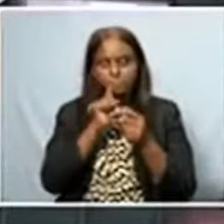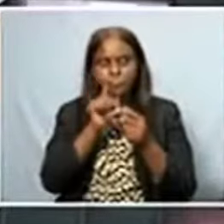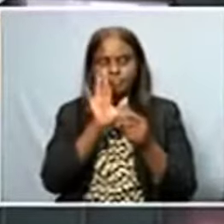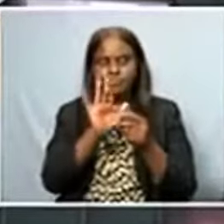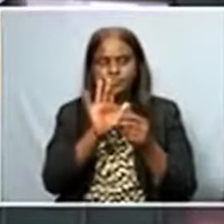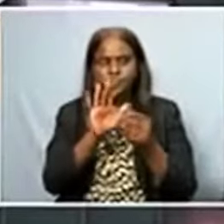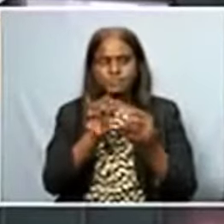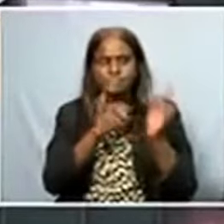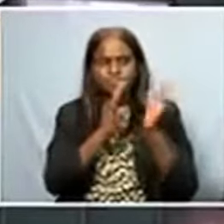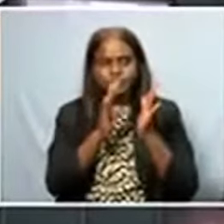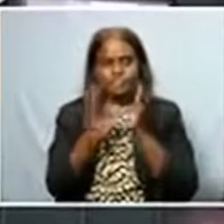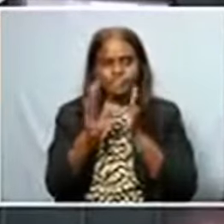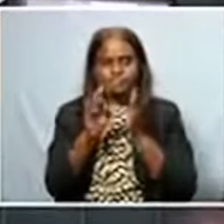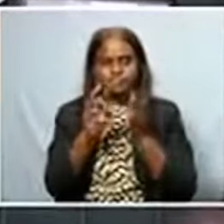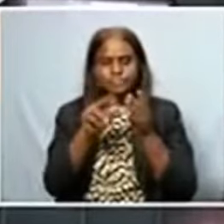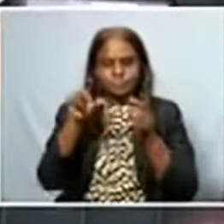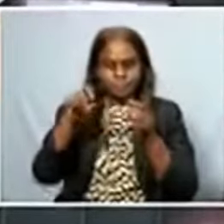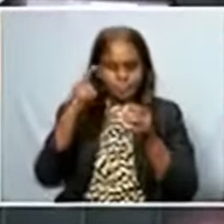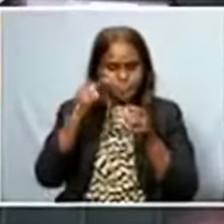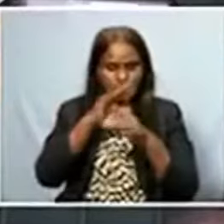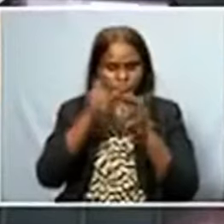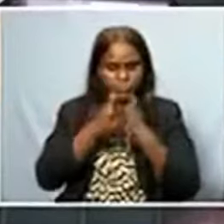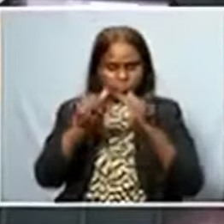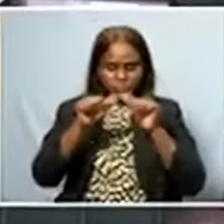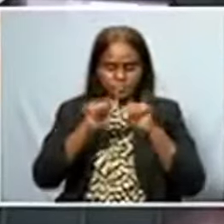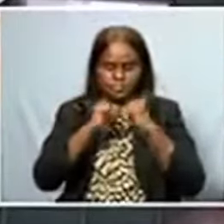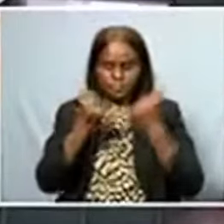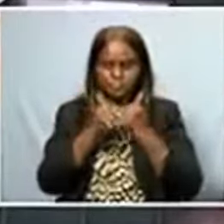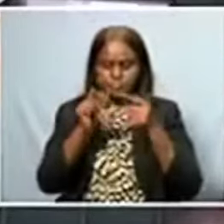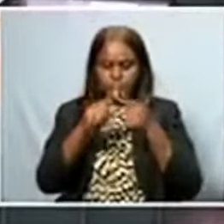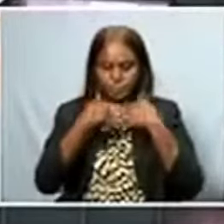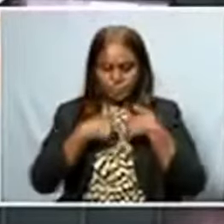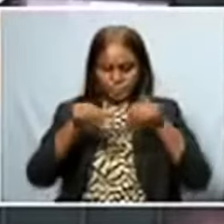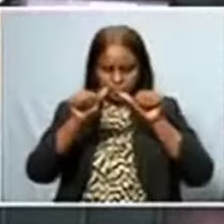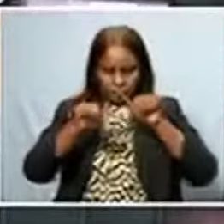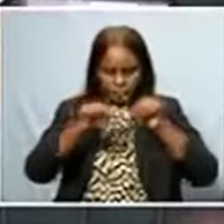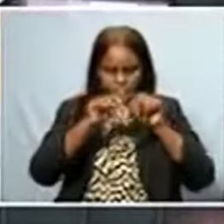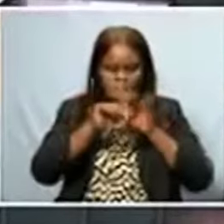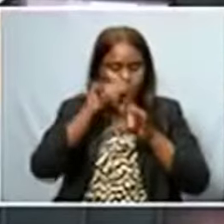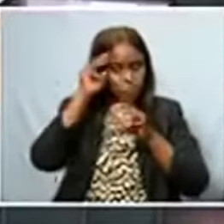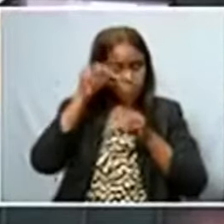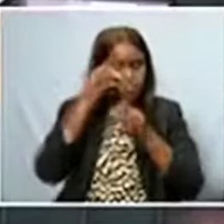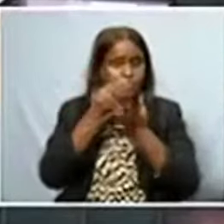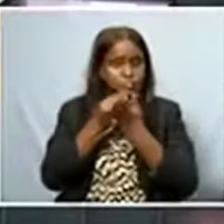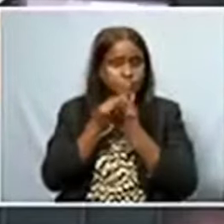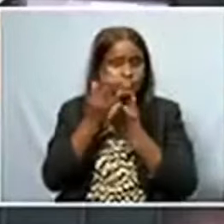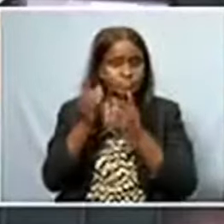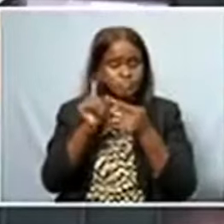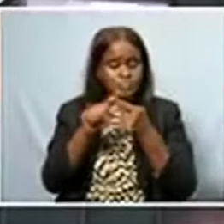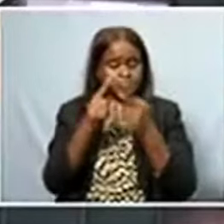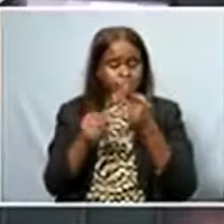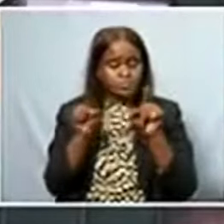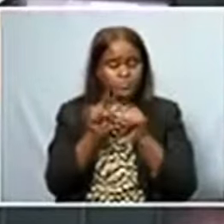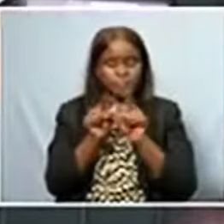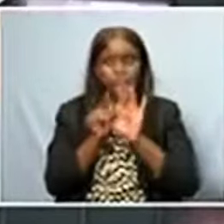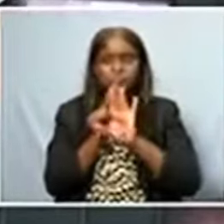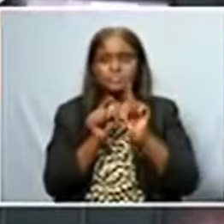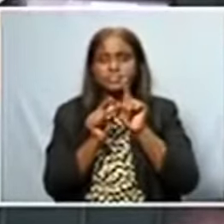the logistics required for Auditor General to conduct an audit in the Ministry of Finance